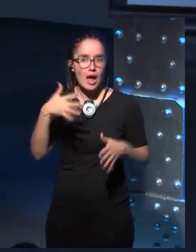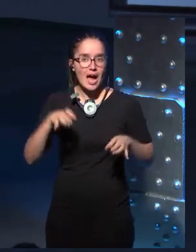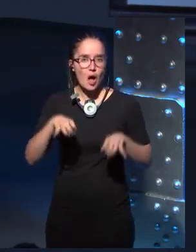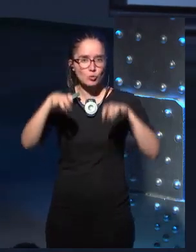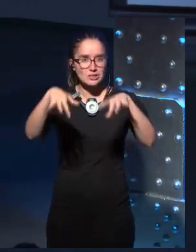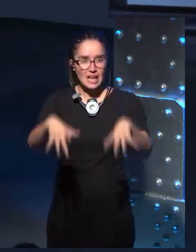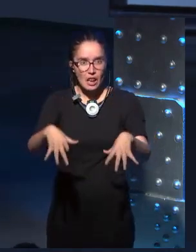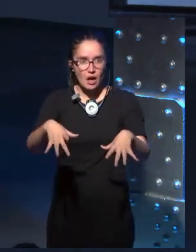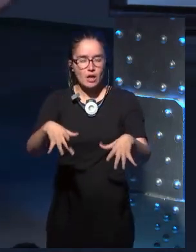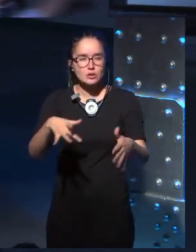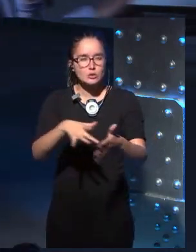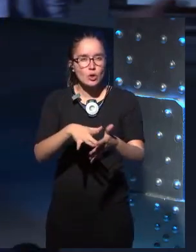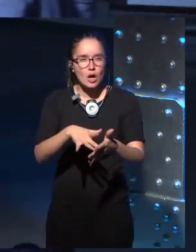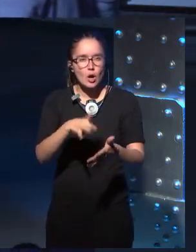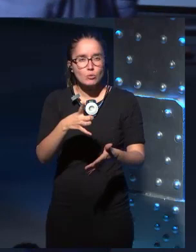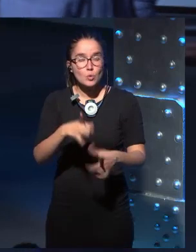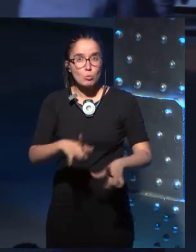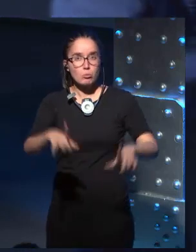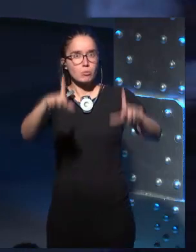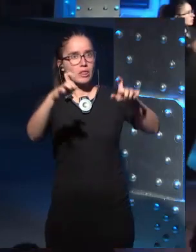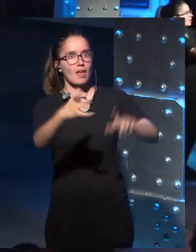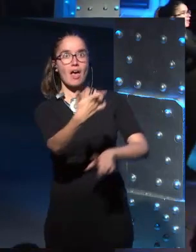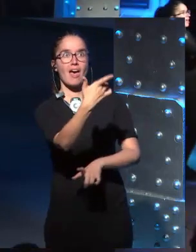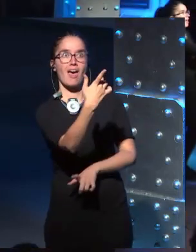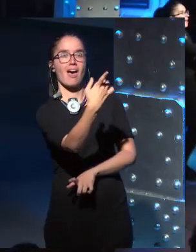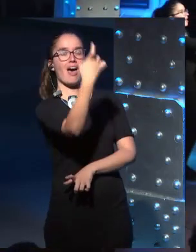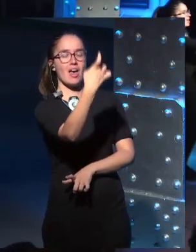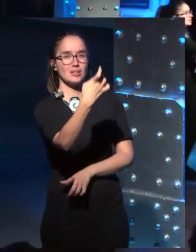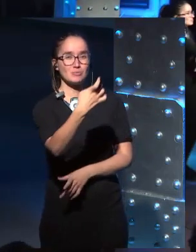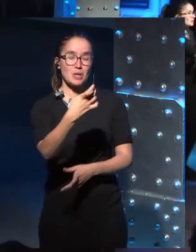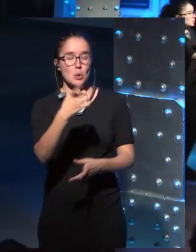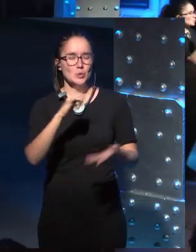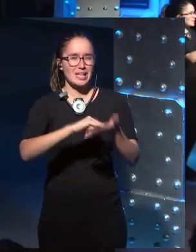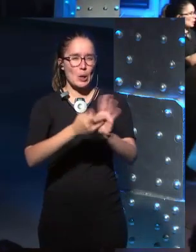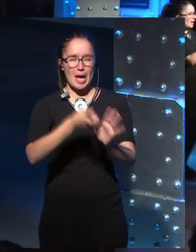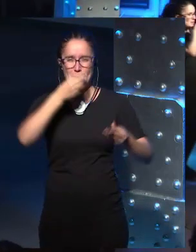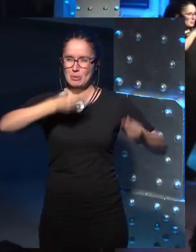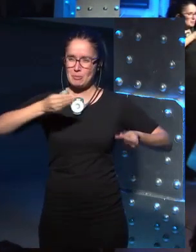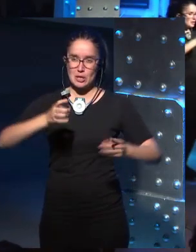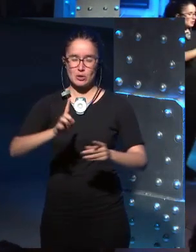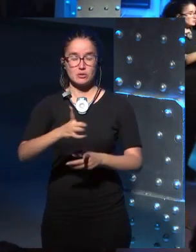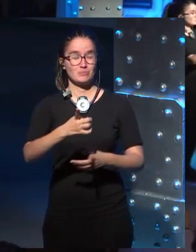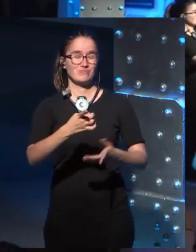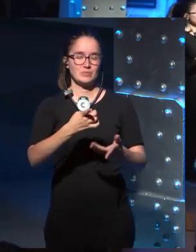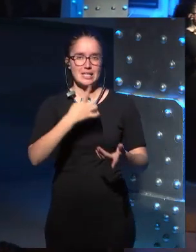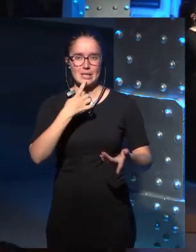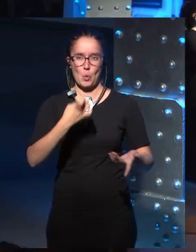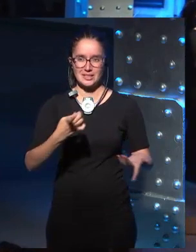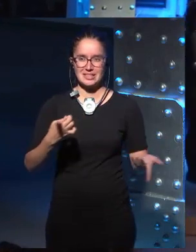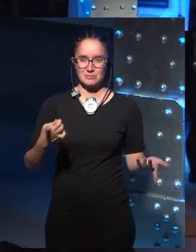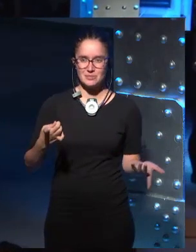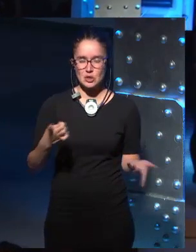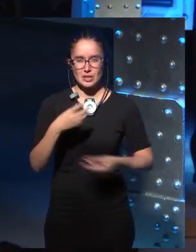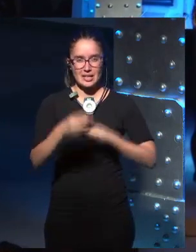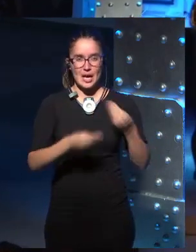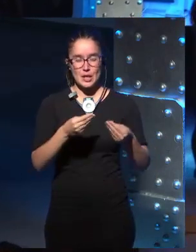takes a selfie of herself. She's not very good with technology, so instead of sending it as a text message, she prints it and sends